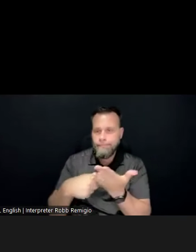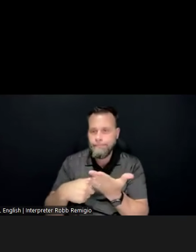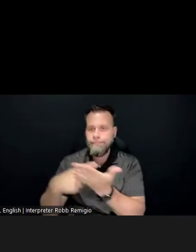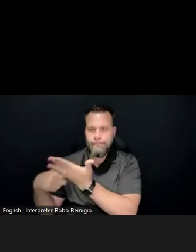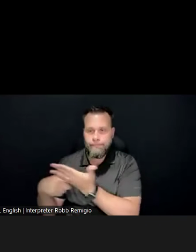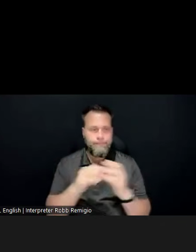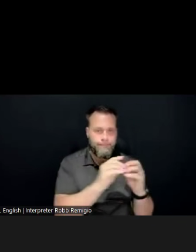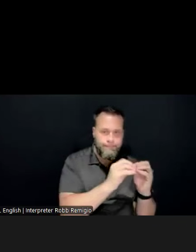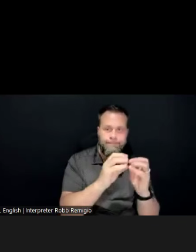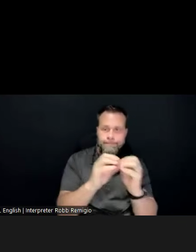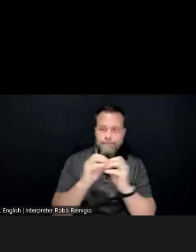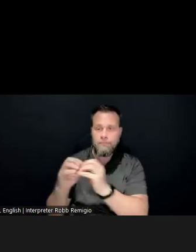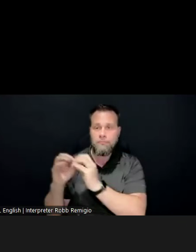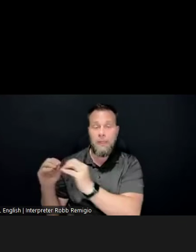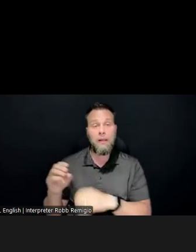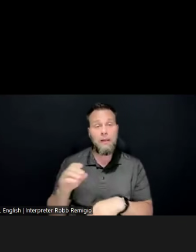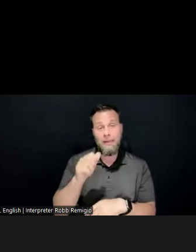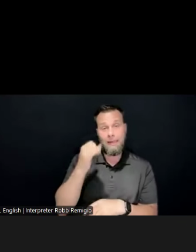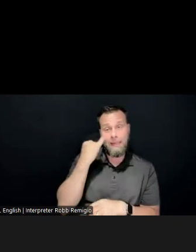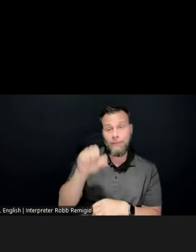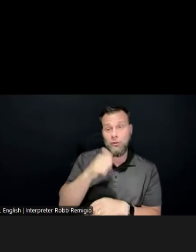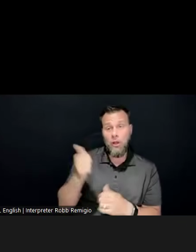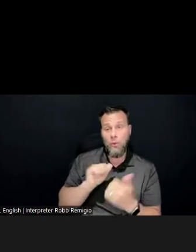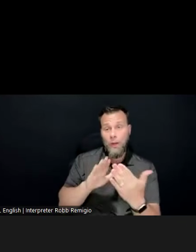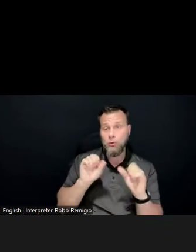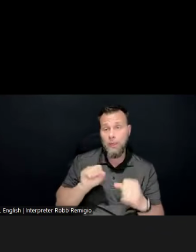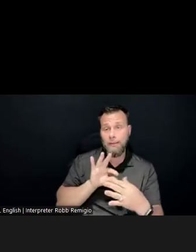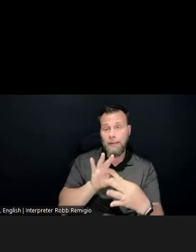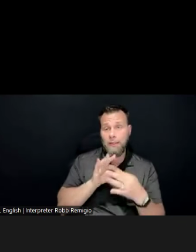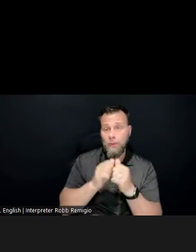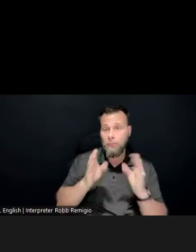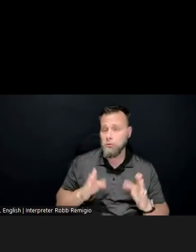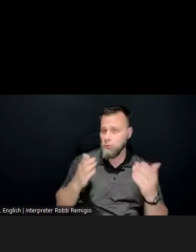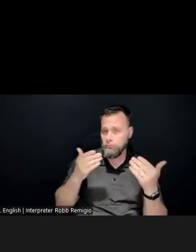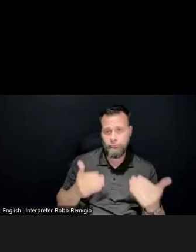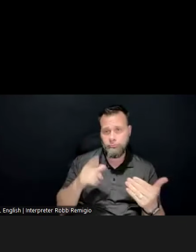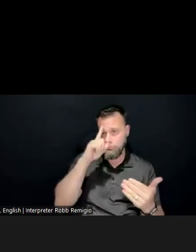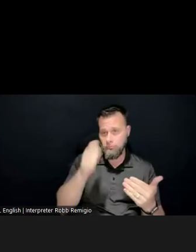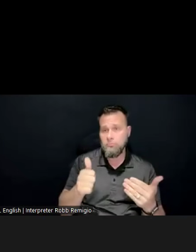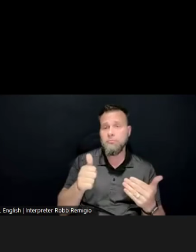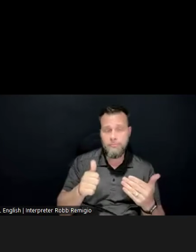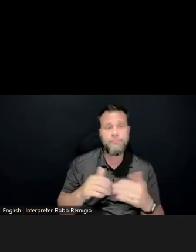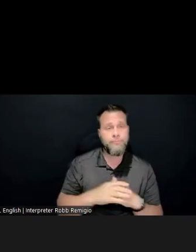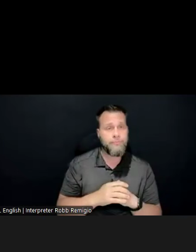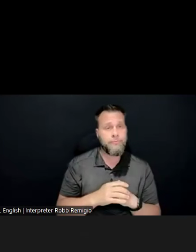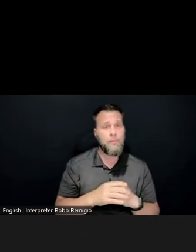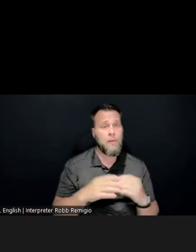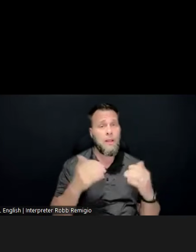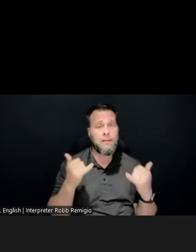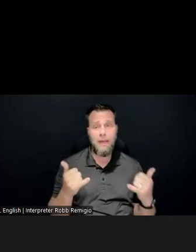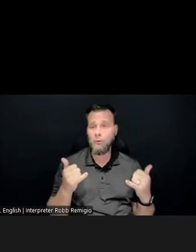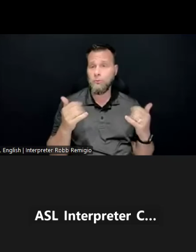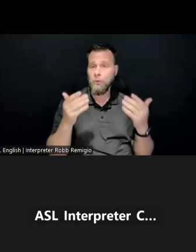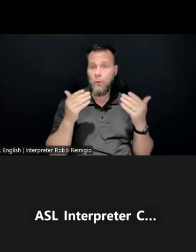if there's other ways to connect in that space, please feel free to use it today. And I think with that, I'm going to give the green